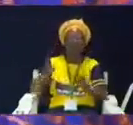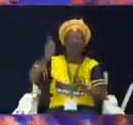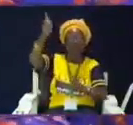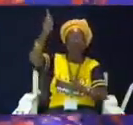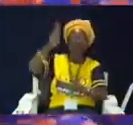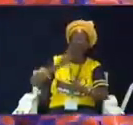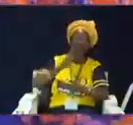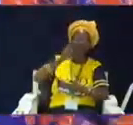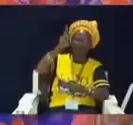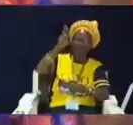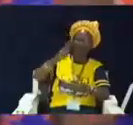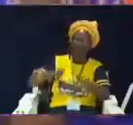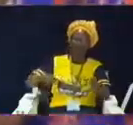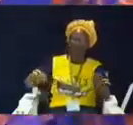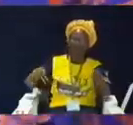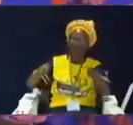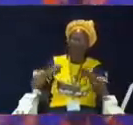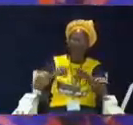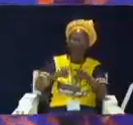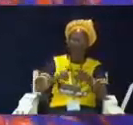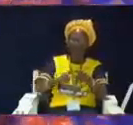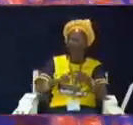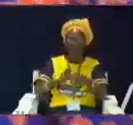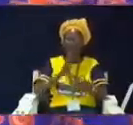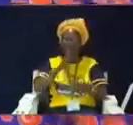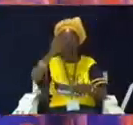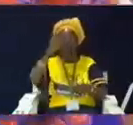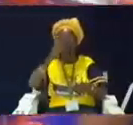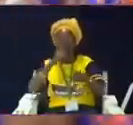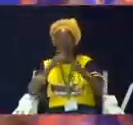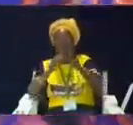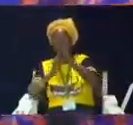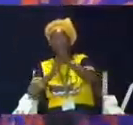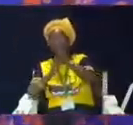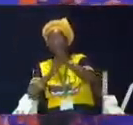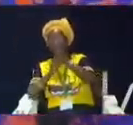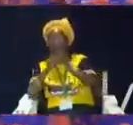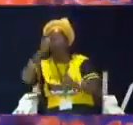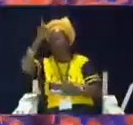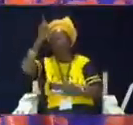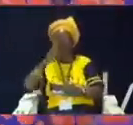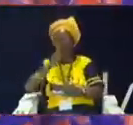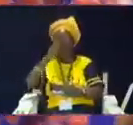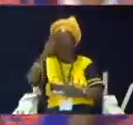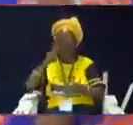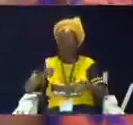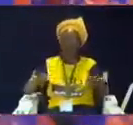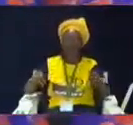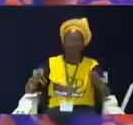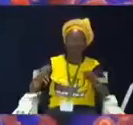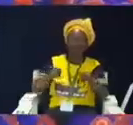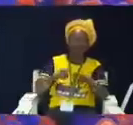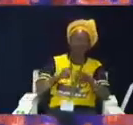Redeemer, you are worthy to be praised.